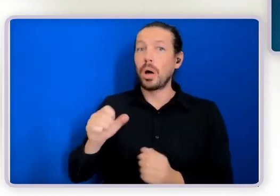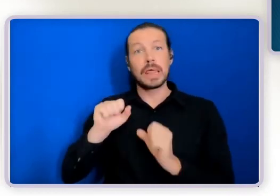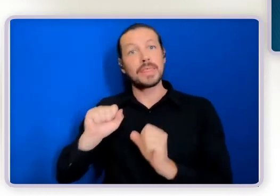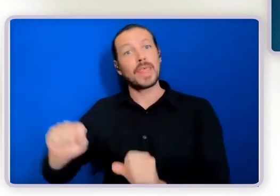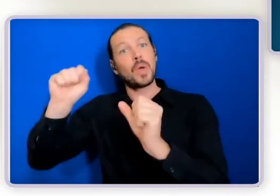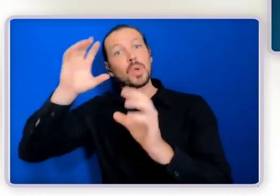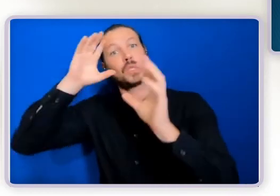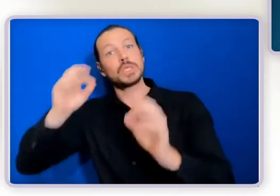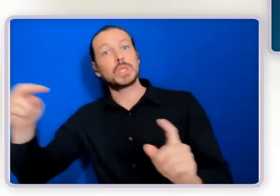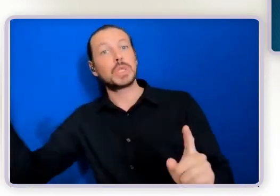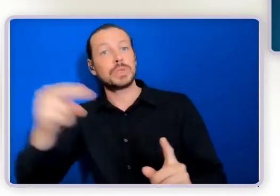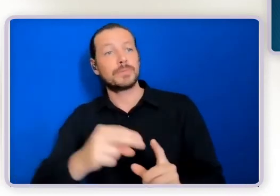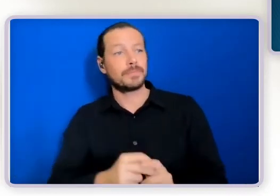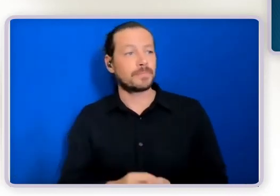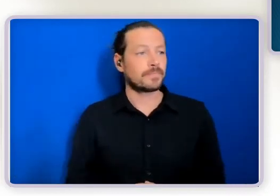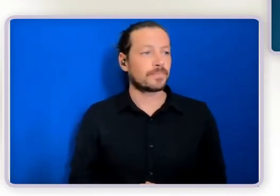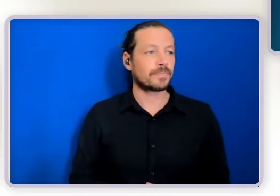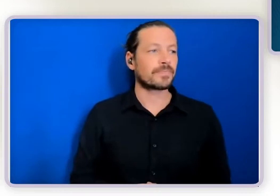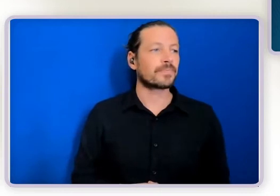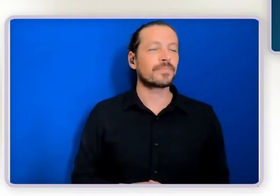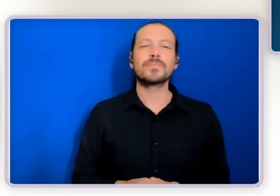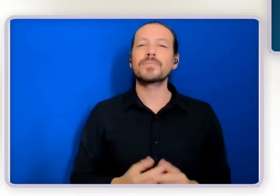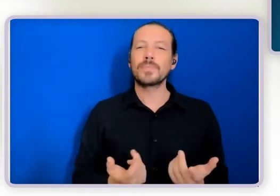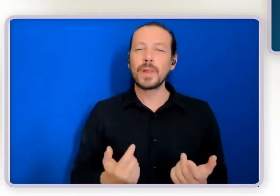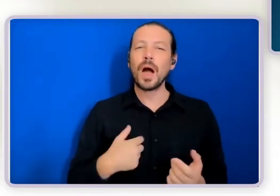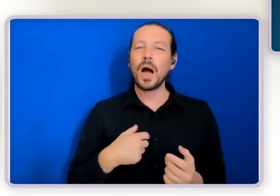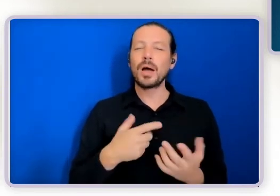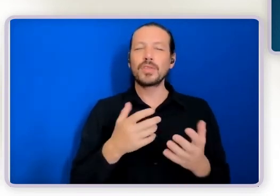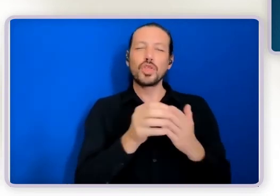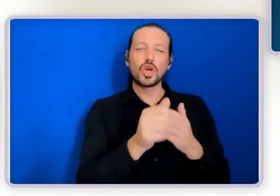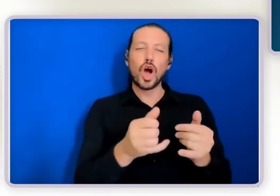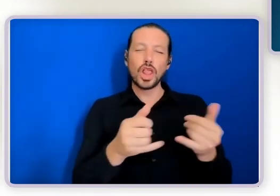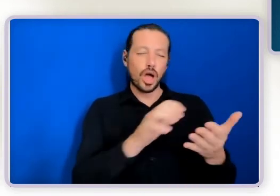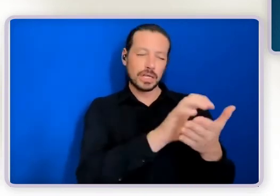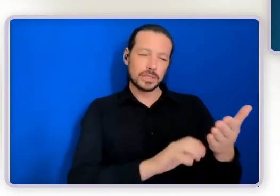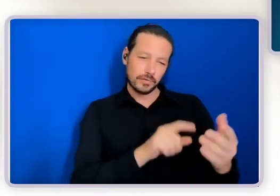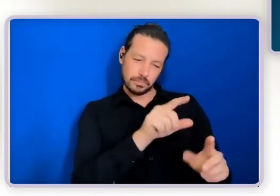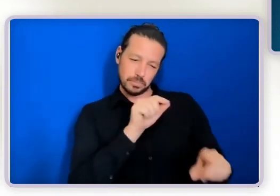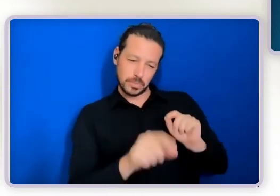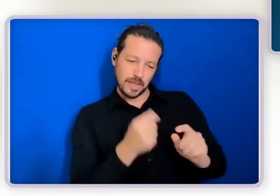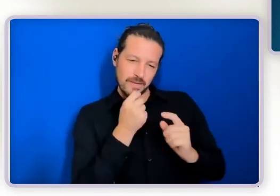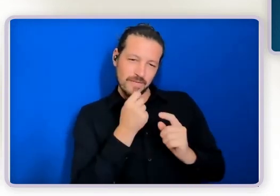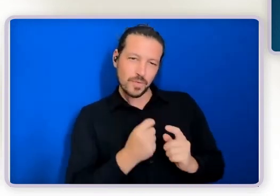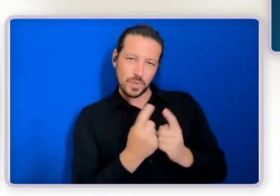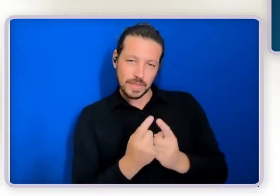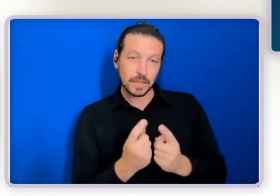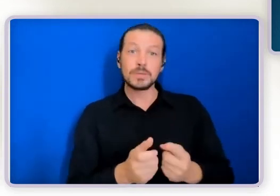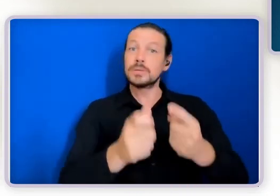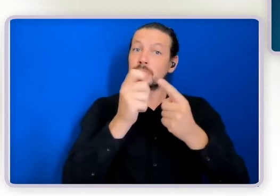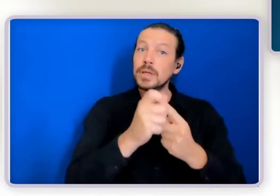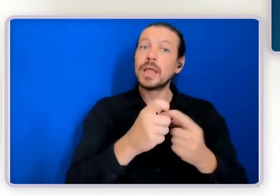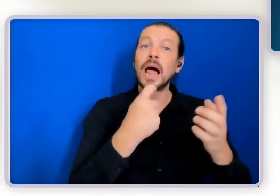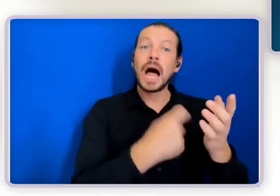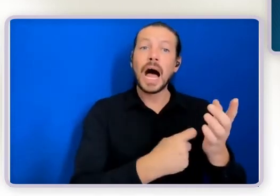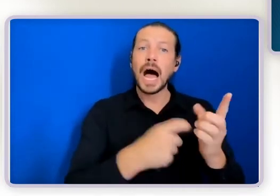out of the guideline. So it says that the restrictive practice needs to be clearly identified in the behaviour support